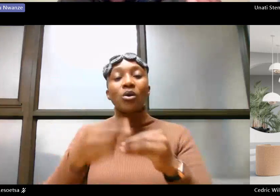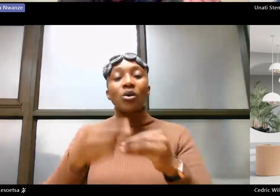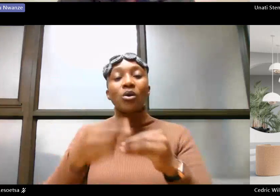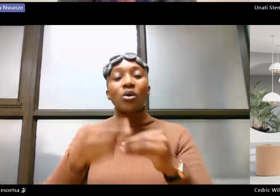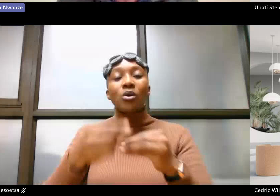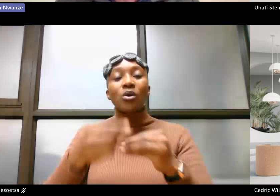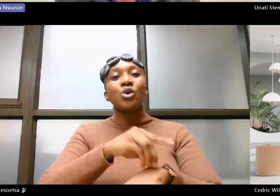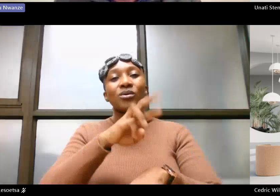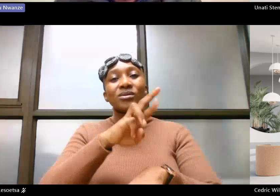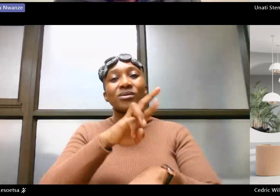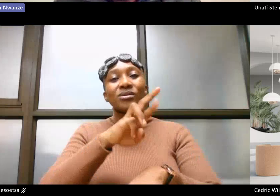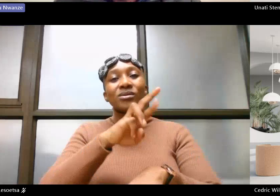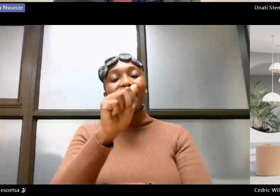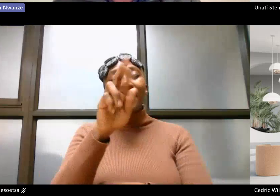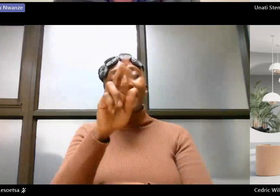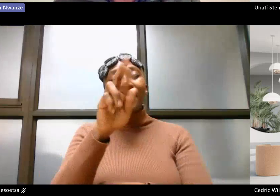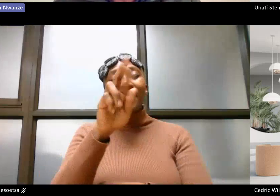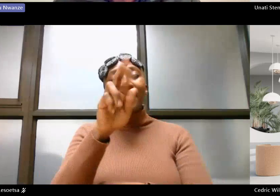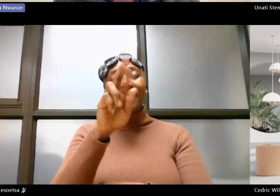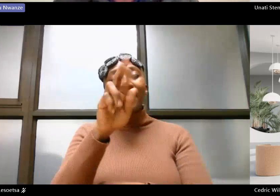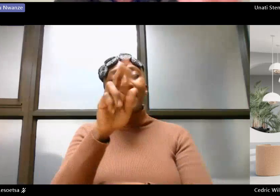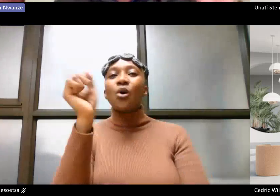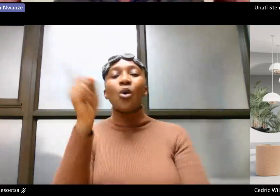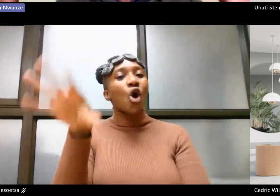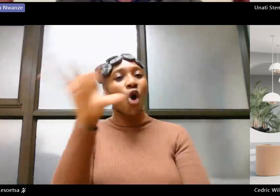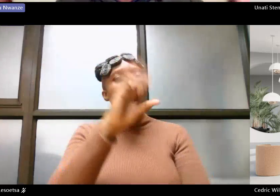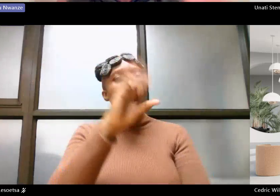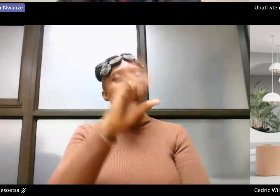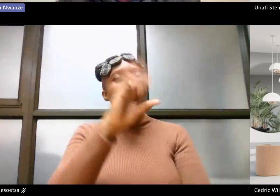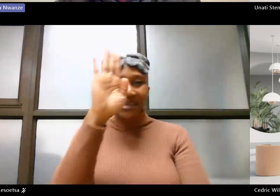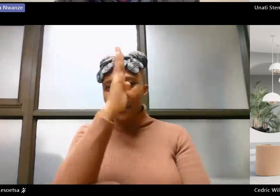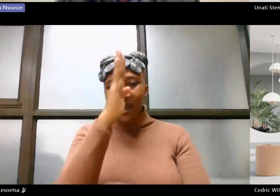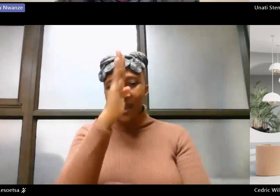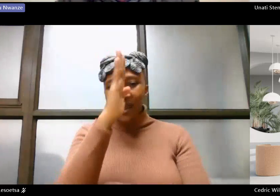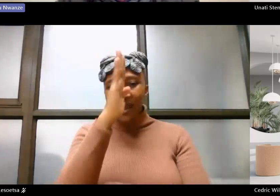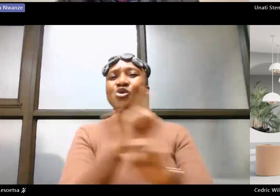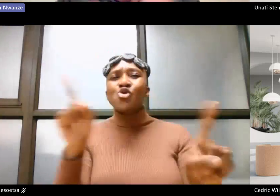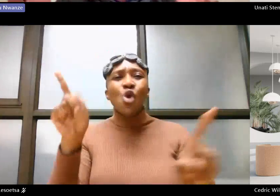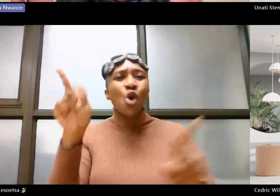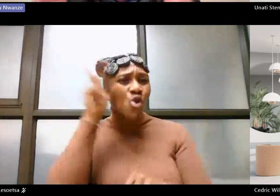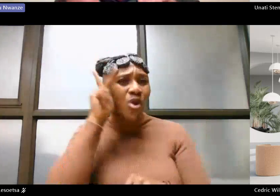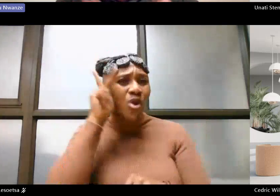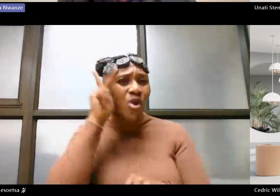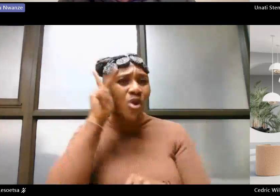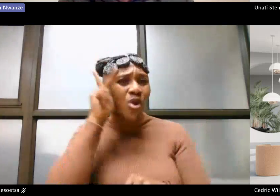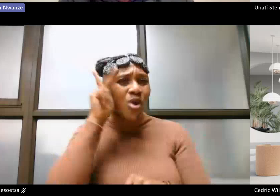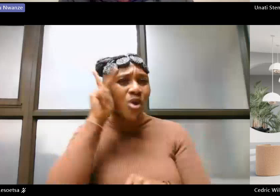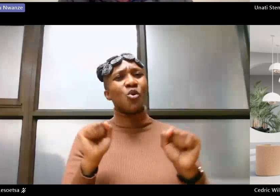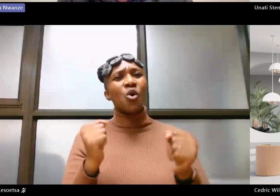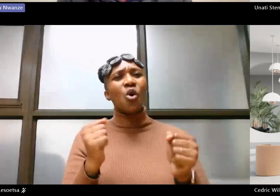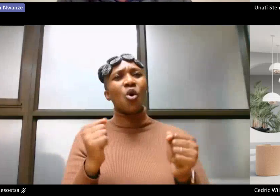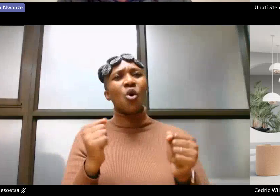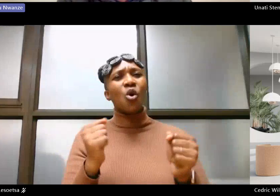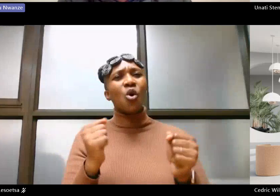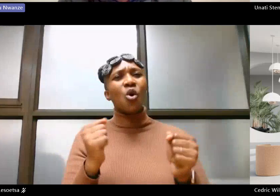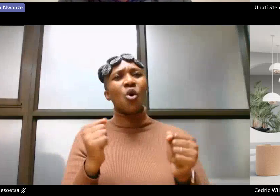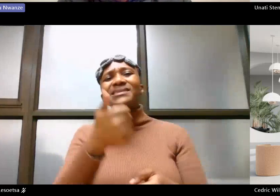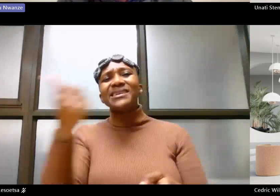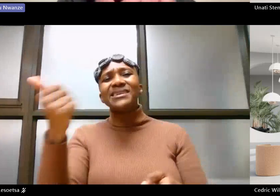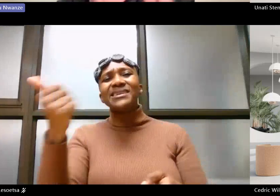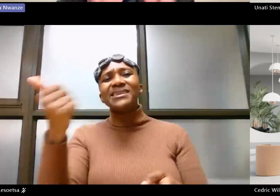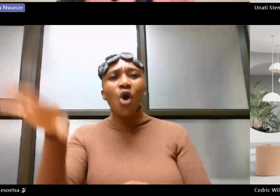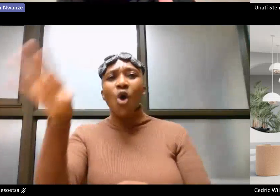that all knowledge has bias. There's no knowledge that is perfect. I say, oh, it doesn't come from a certain context. No, all knowledge